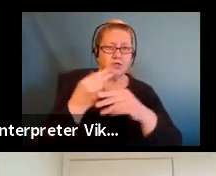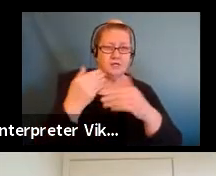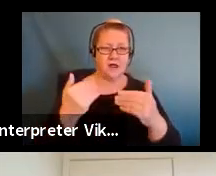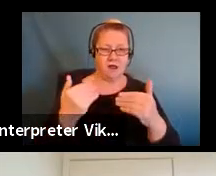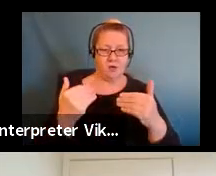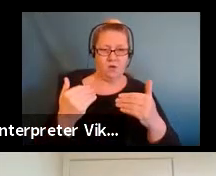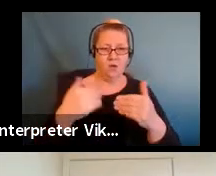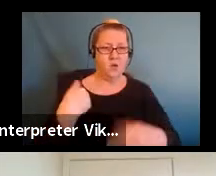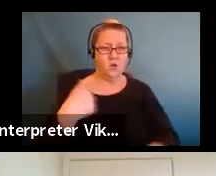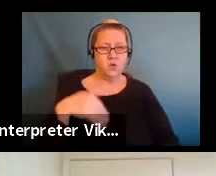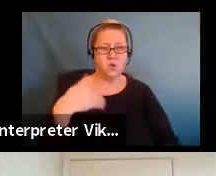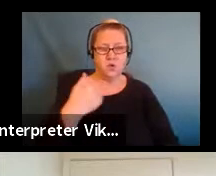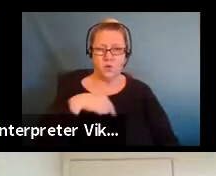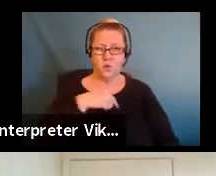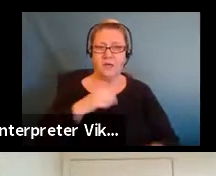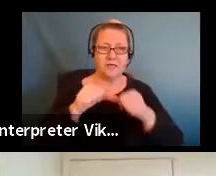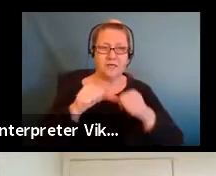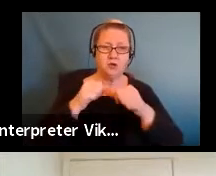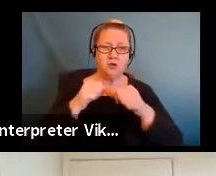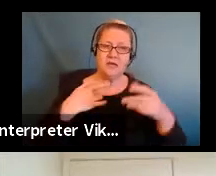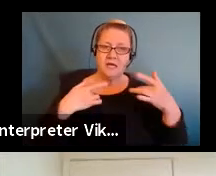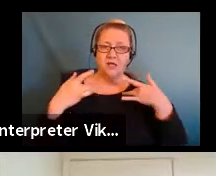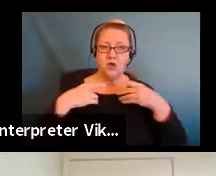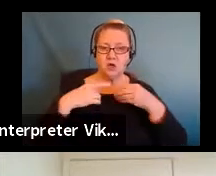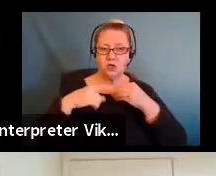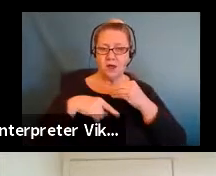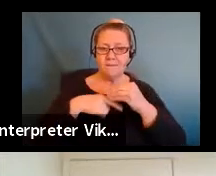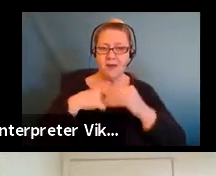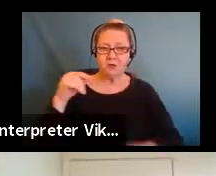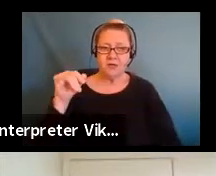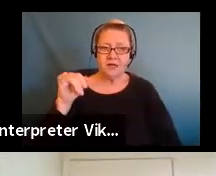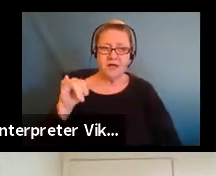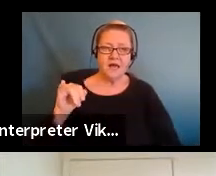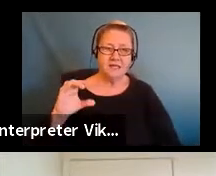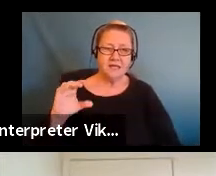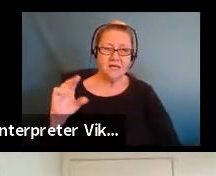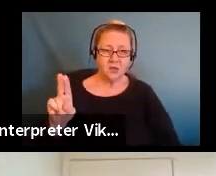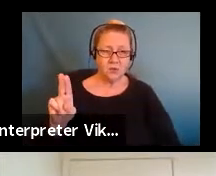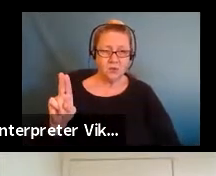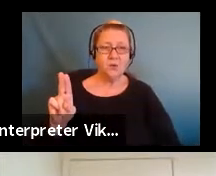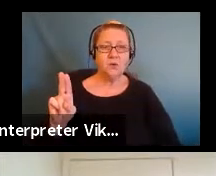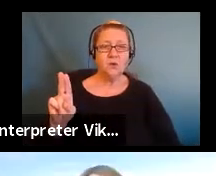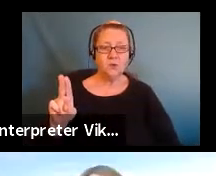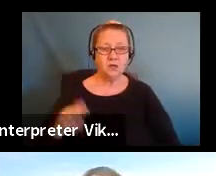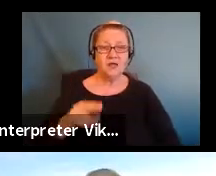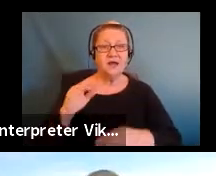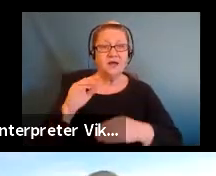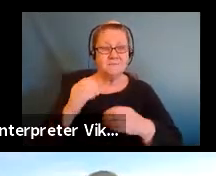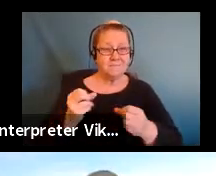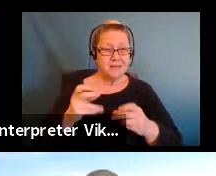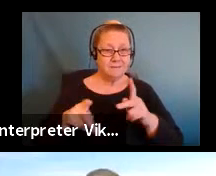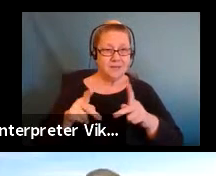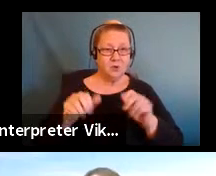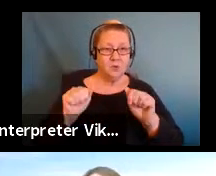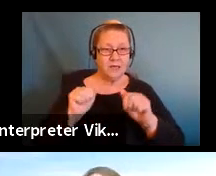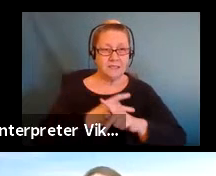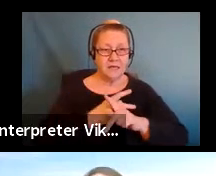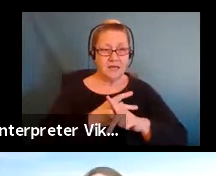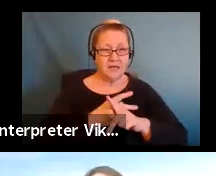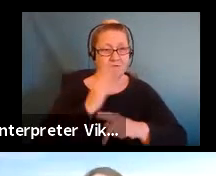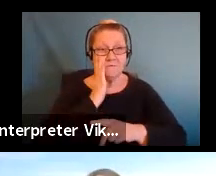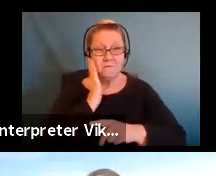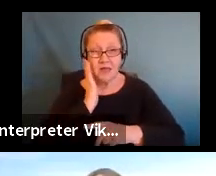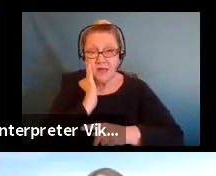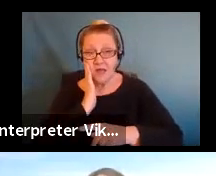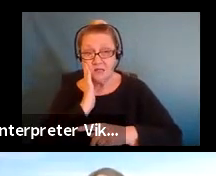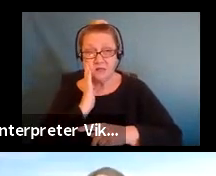definitely continue to be concerned about our intensive care unit capacity, and most importantly, not really the beds themselves, but actually